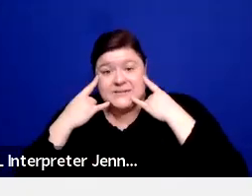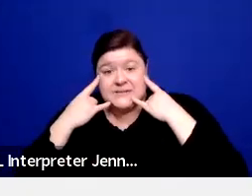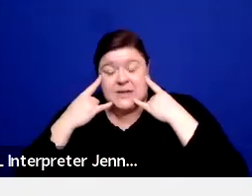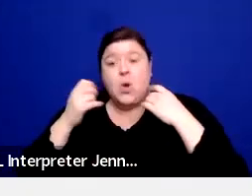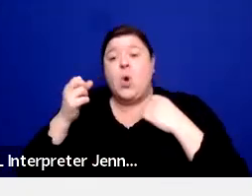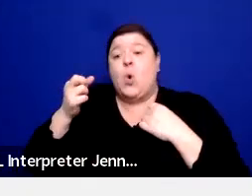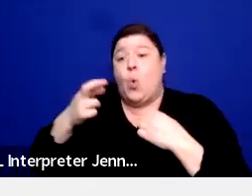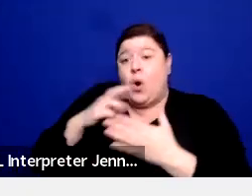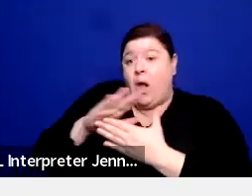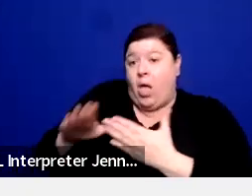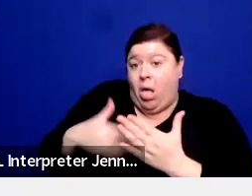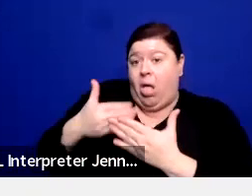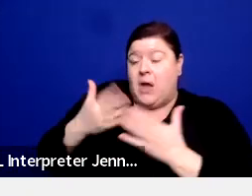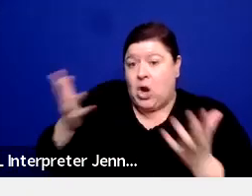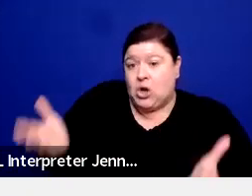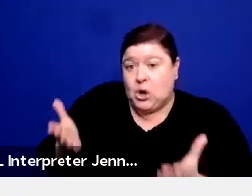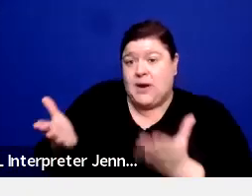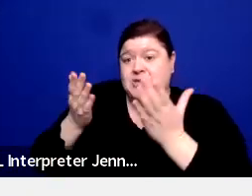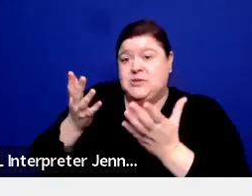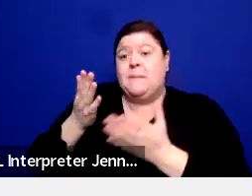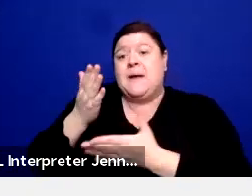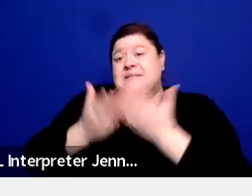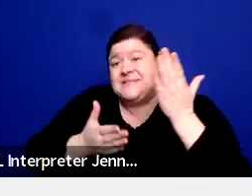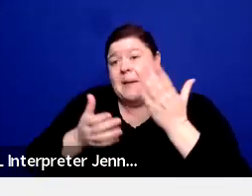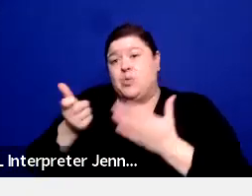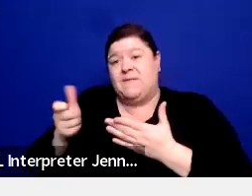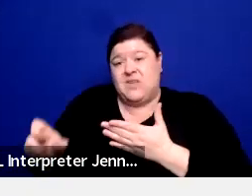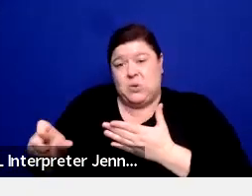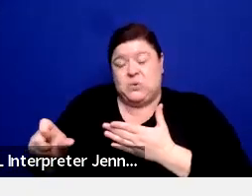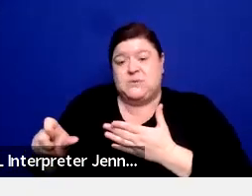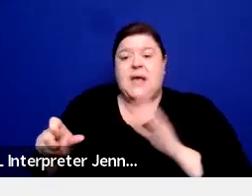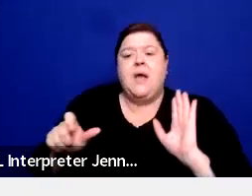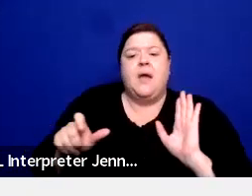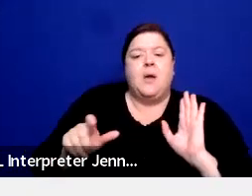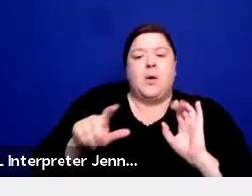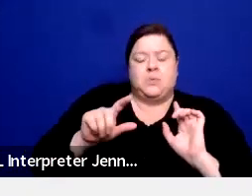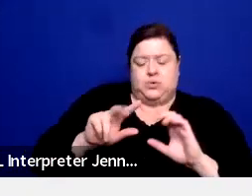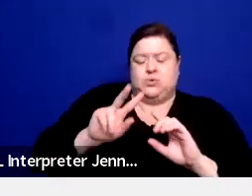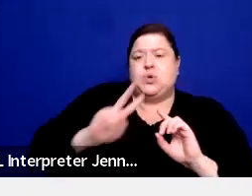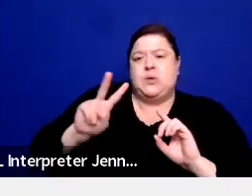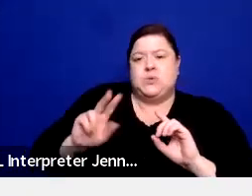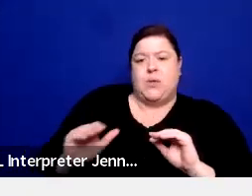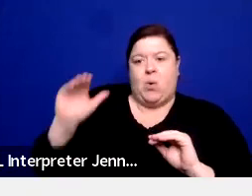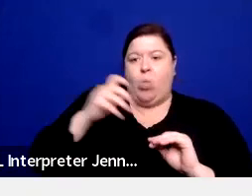wear them, realizing that some may refuse? And of course, this is about children 2 and up.